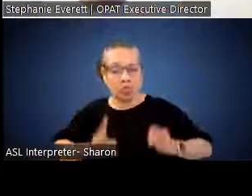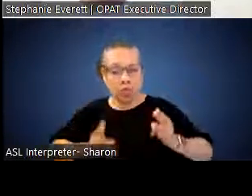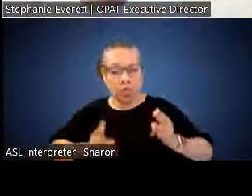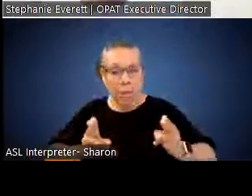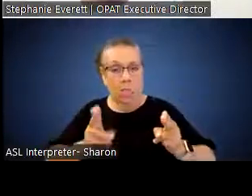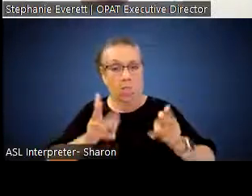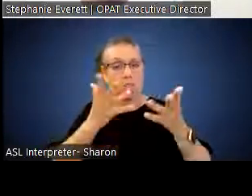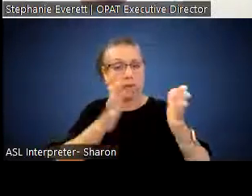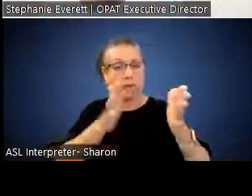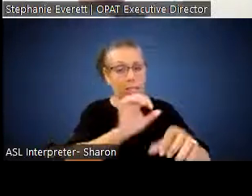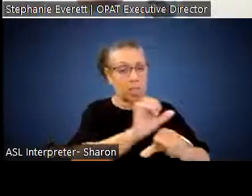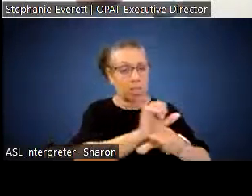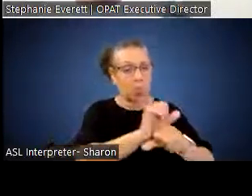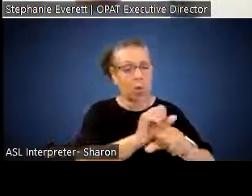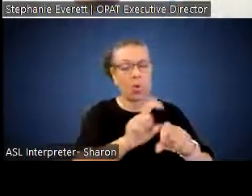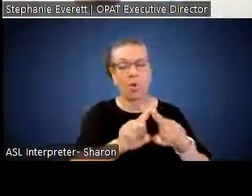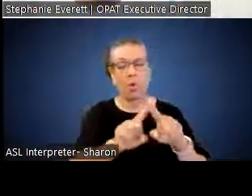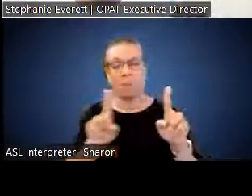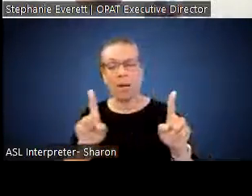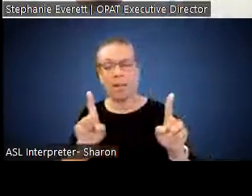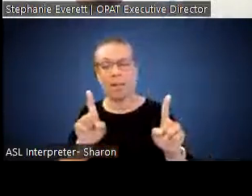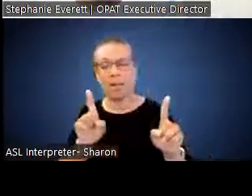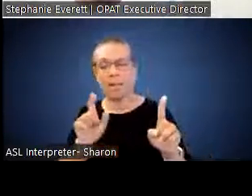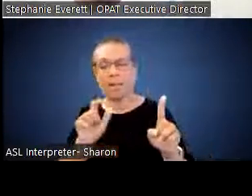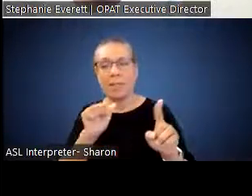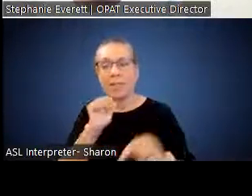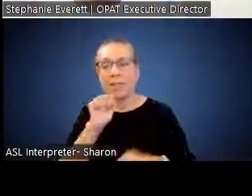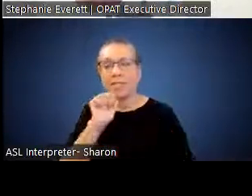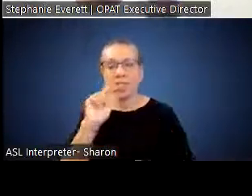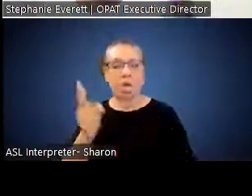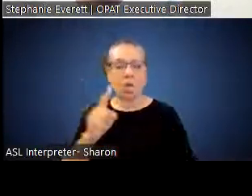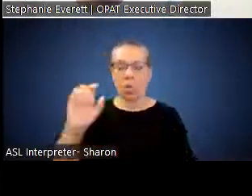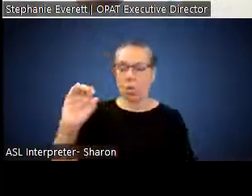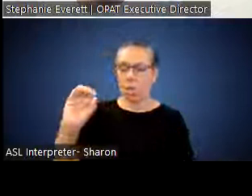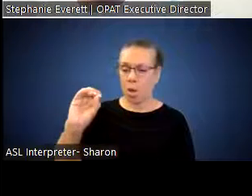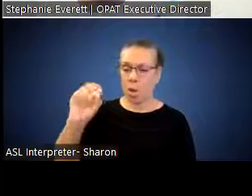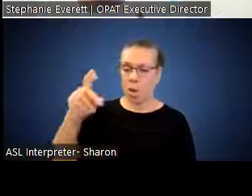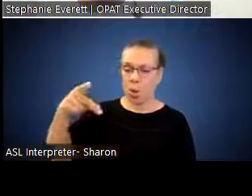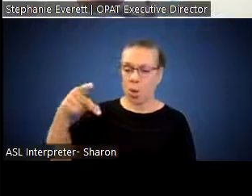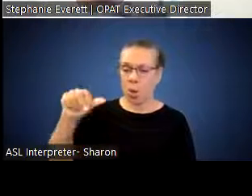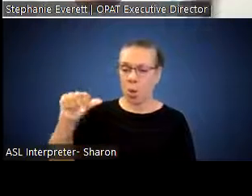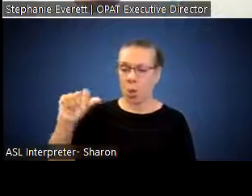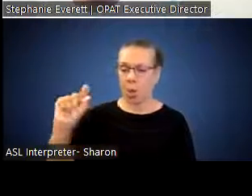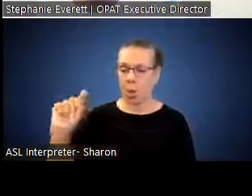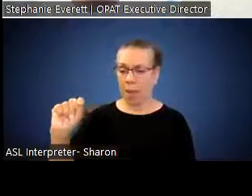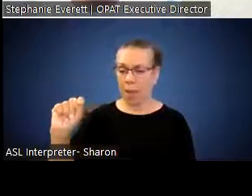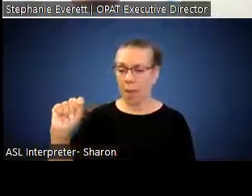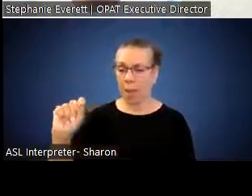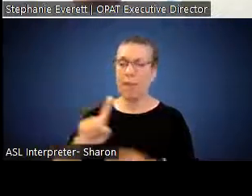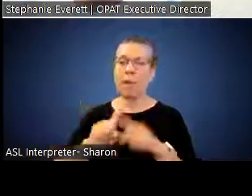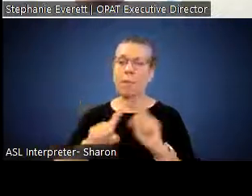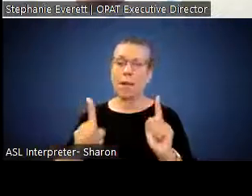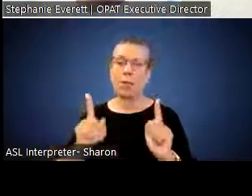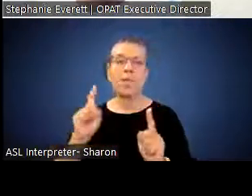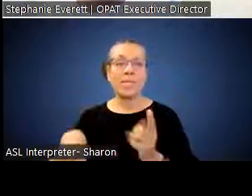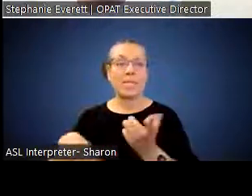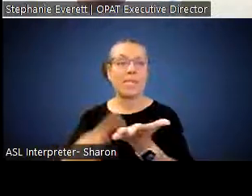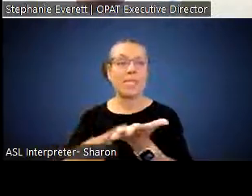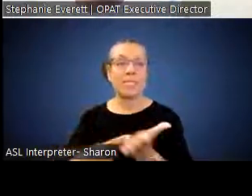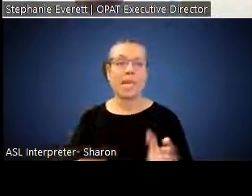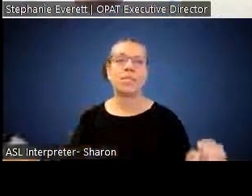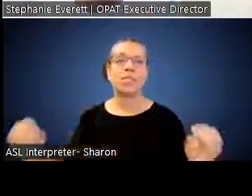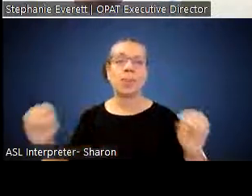I don't think it's going to just be specific to OPAT. I think that there is going to be a further conversation that they need to